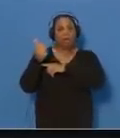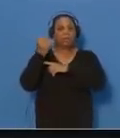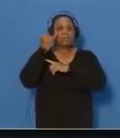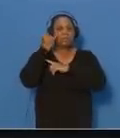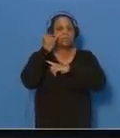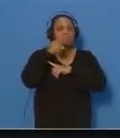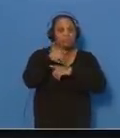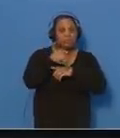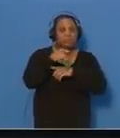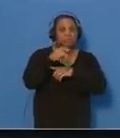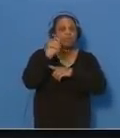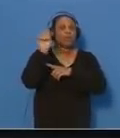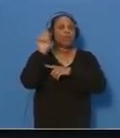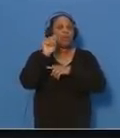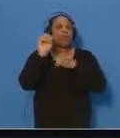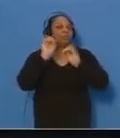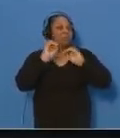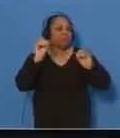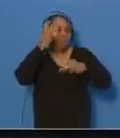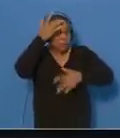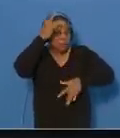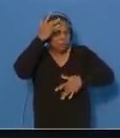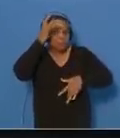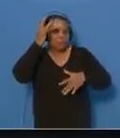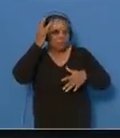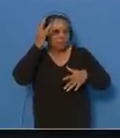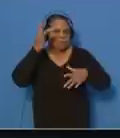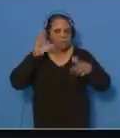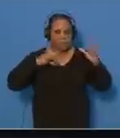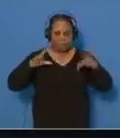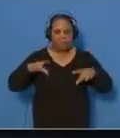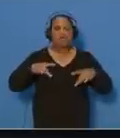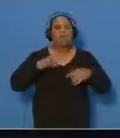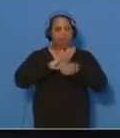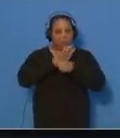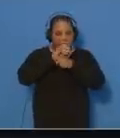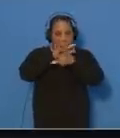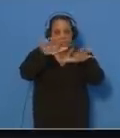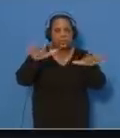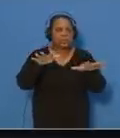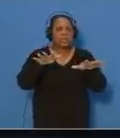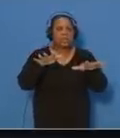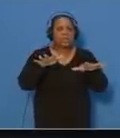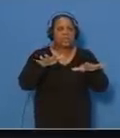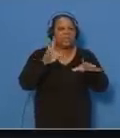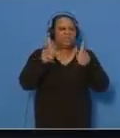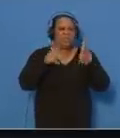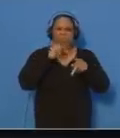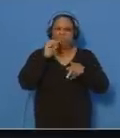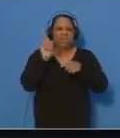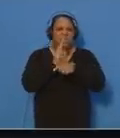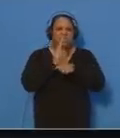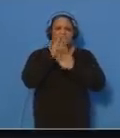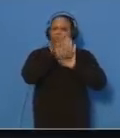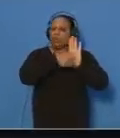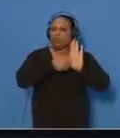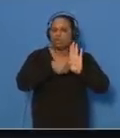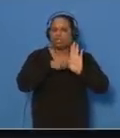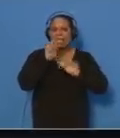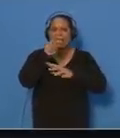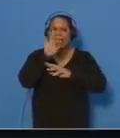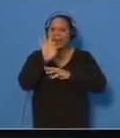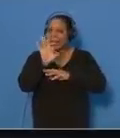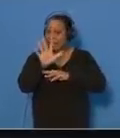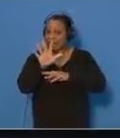are an asymptomatic spreader of the virus. The general public should not use surgical or N95 masks